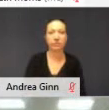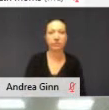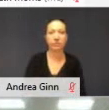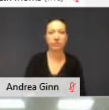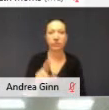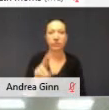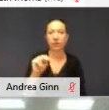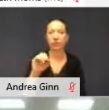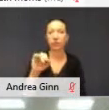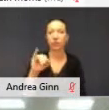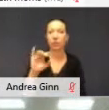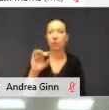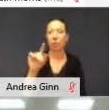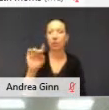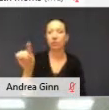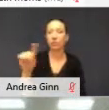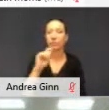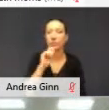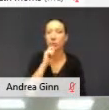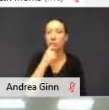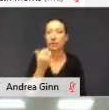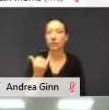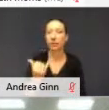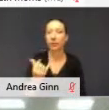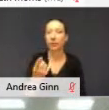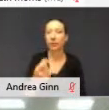Nicole, you're on mute.